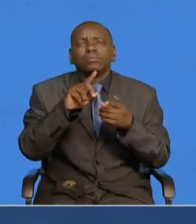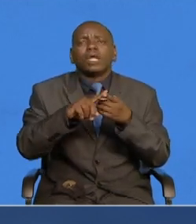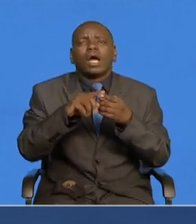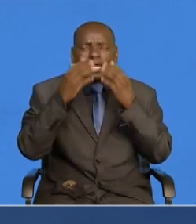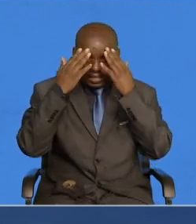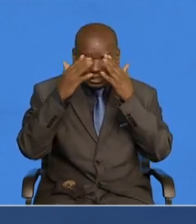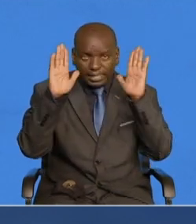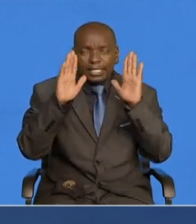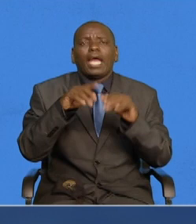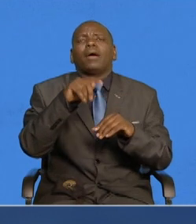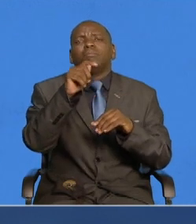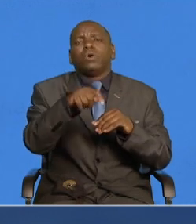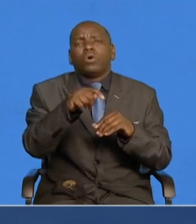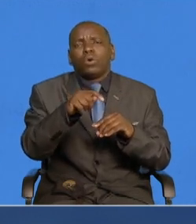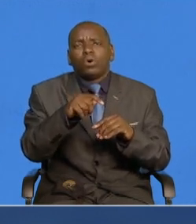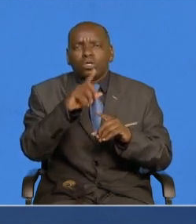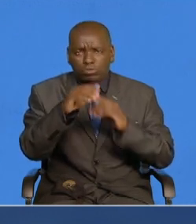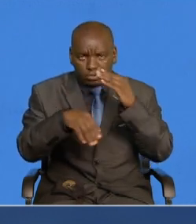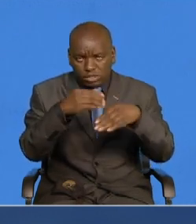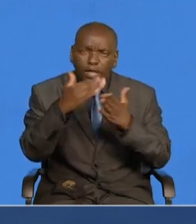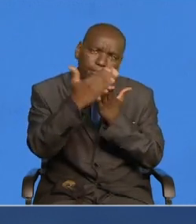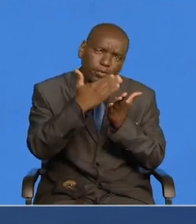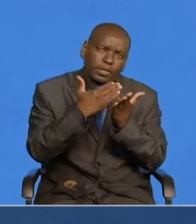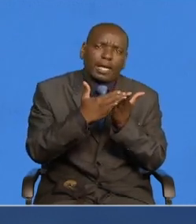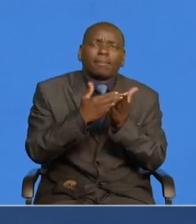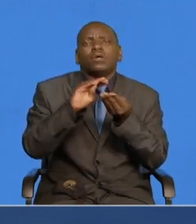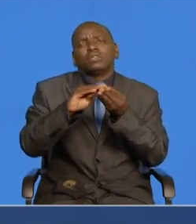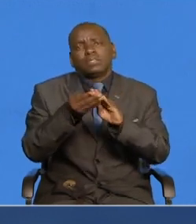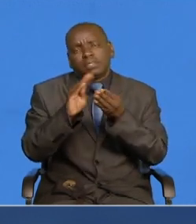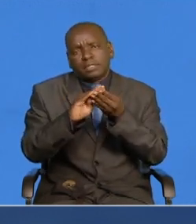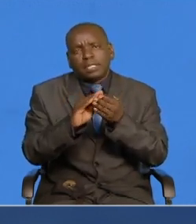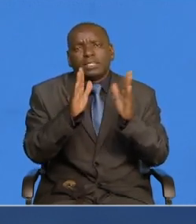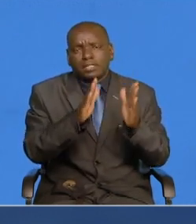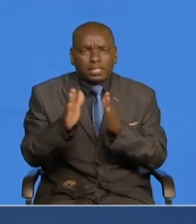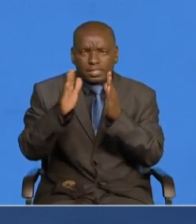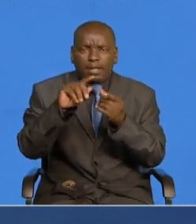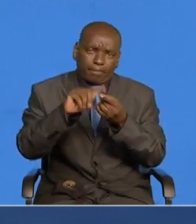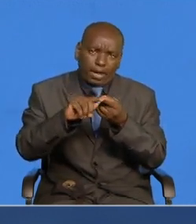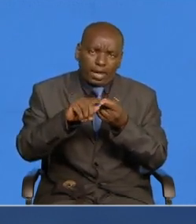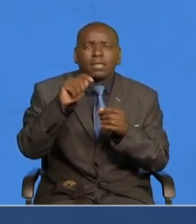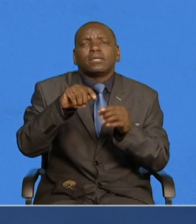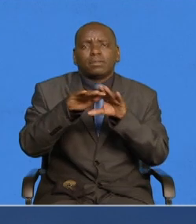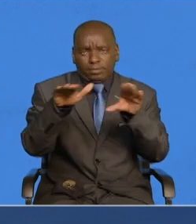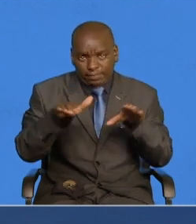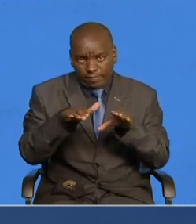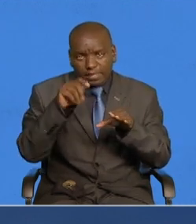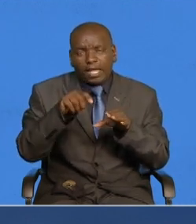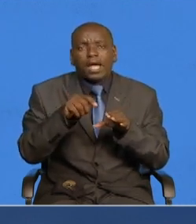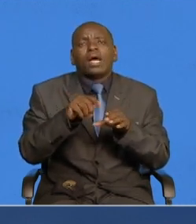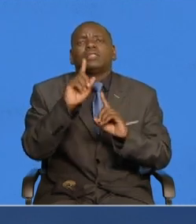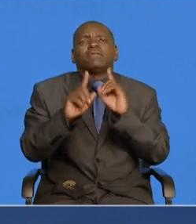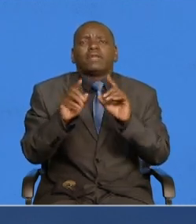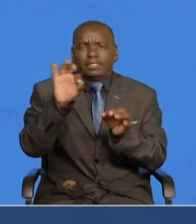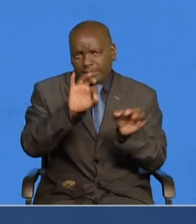quite clear and committed to regular program adjustments guided by the situation on the ground and, of course, guided